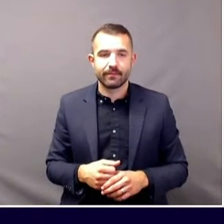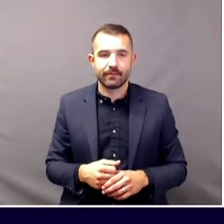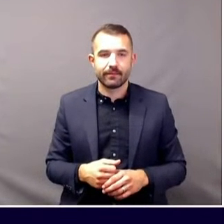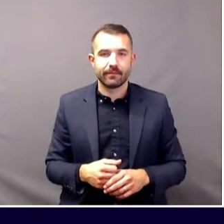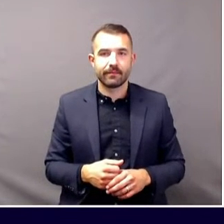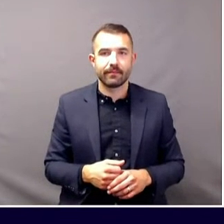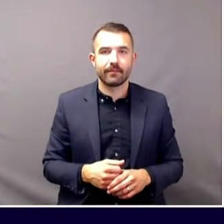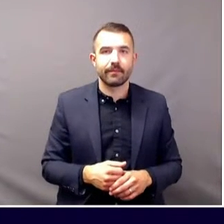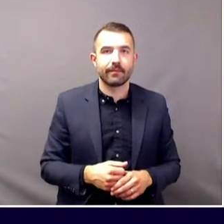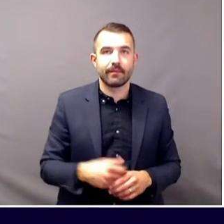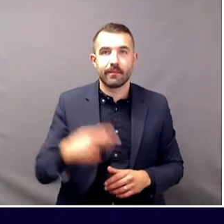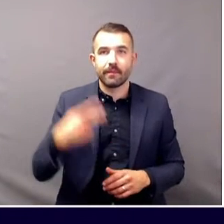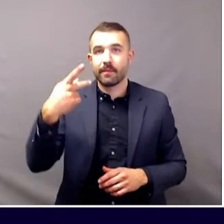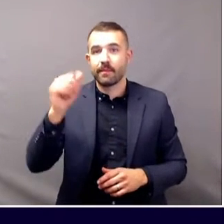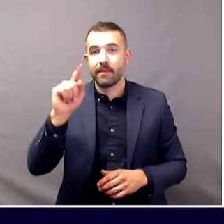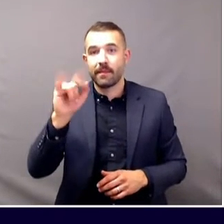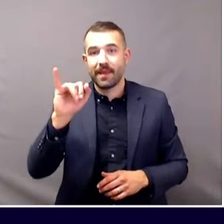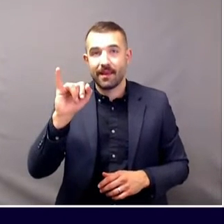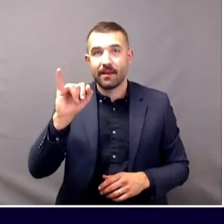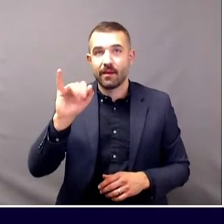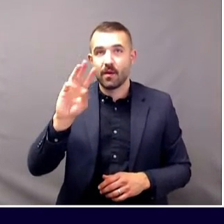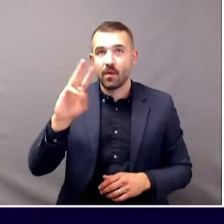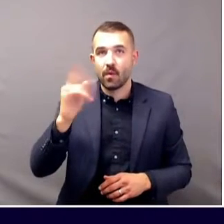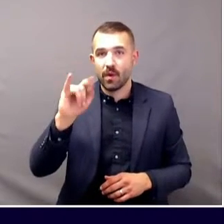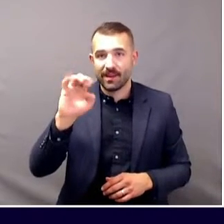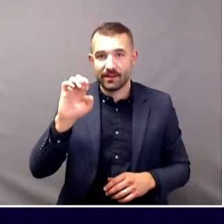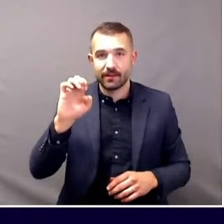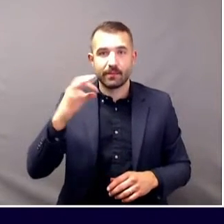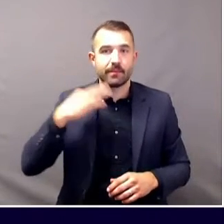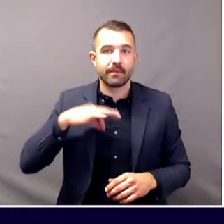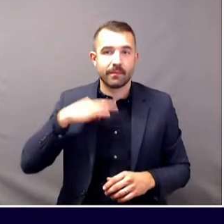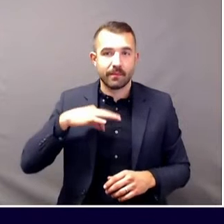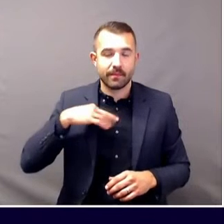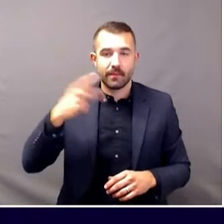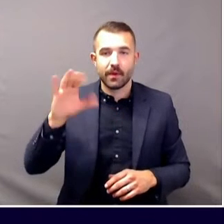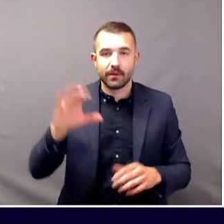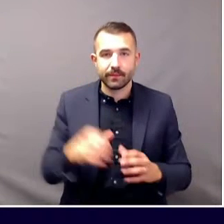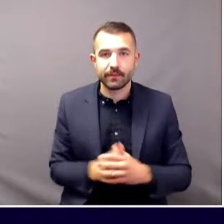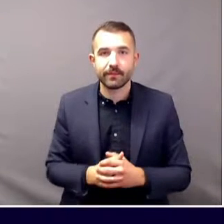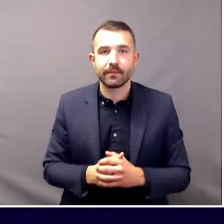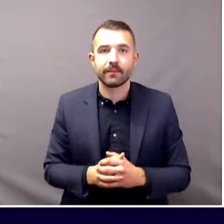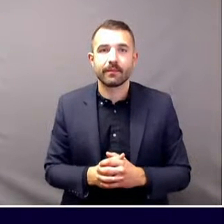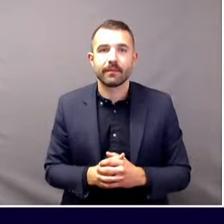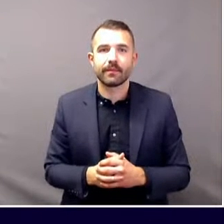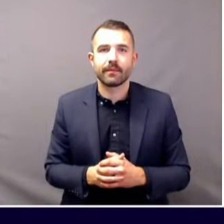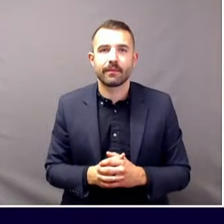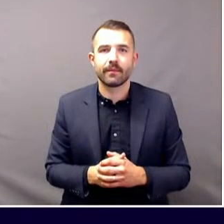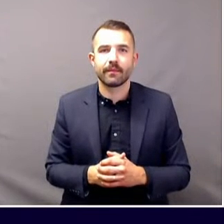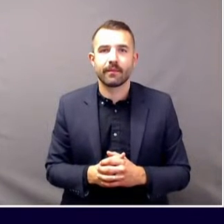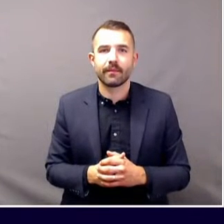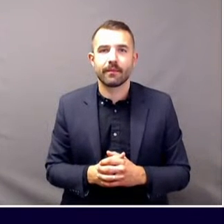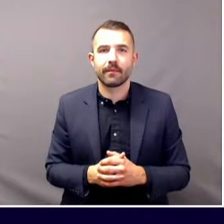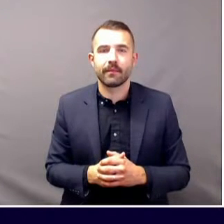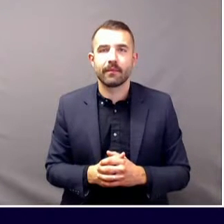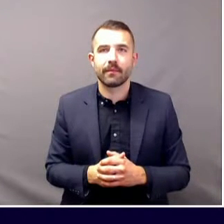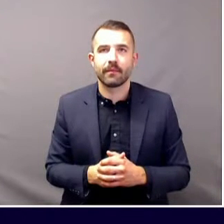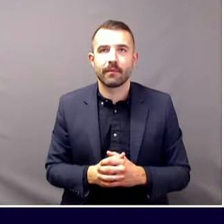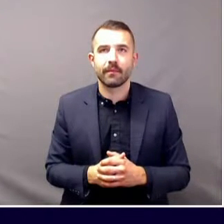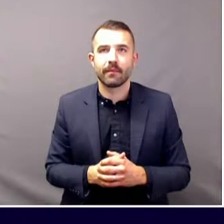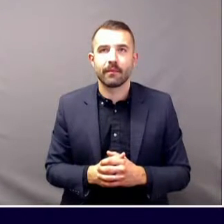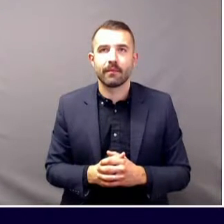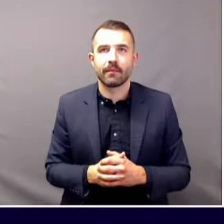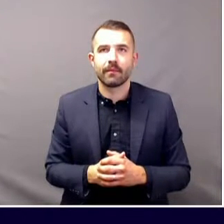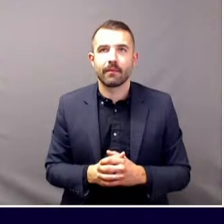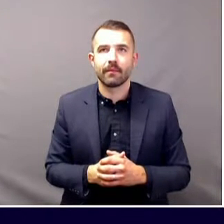next. Thanks, Dr. Shaw. At the rate we're going with all of the key metrics, the cases and hospitalizations and the